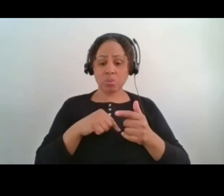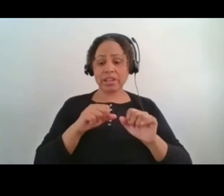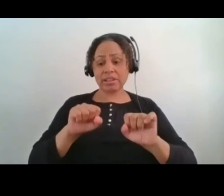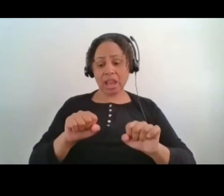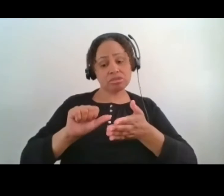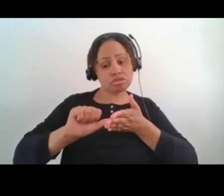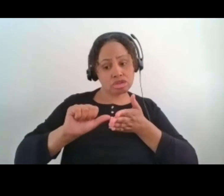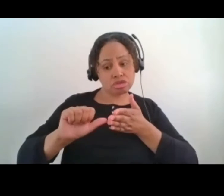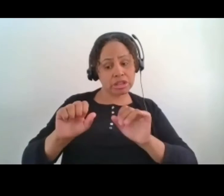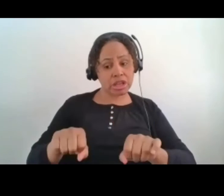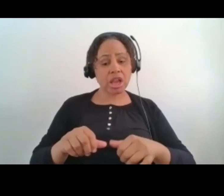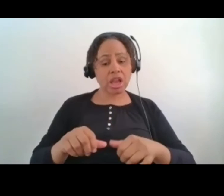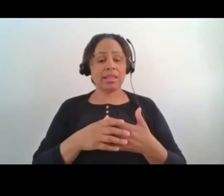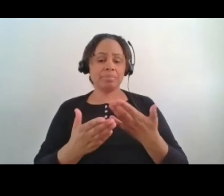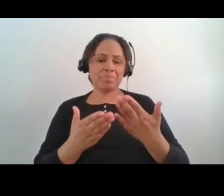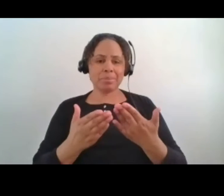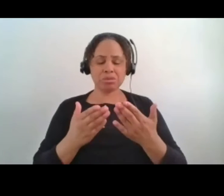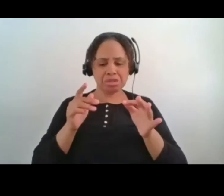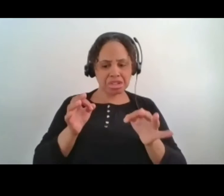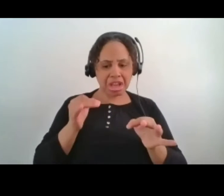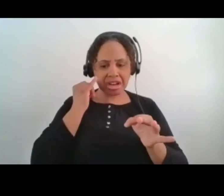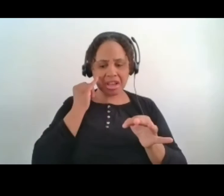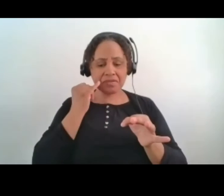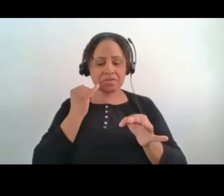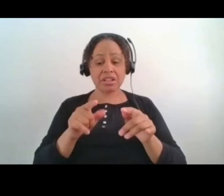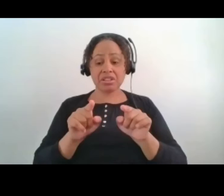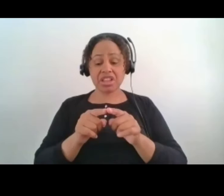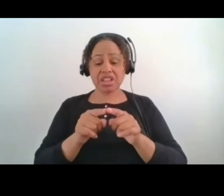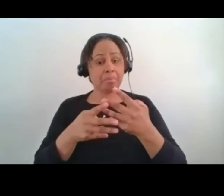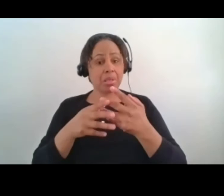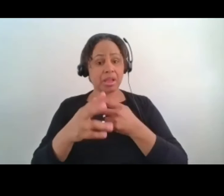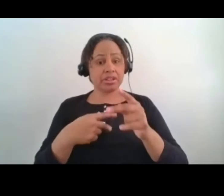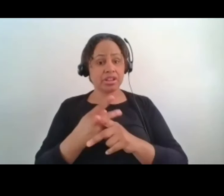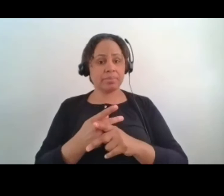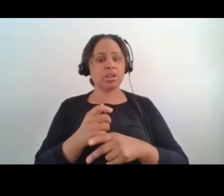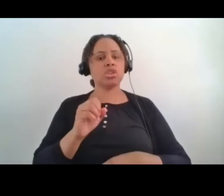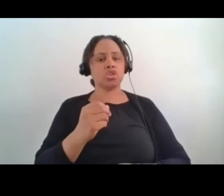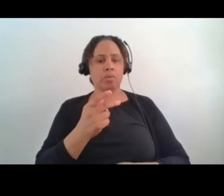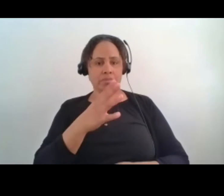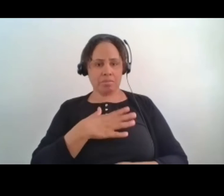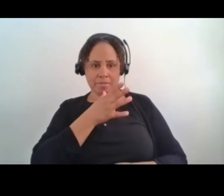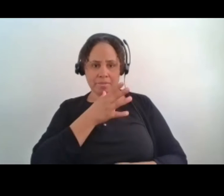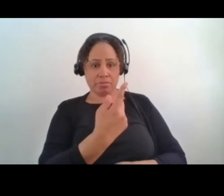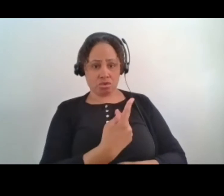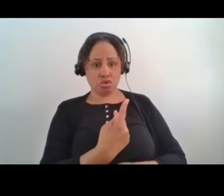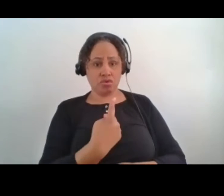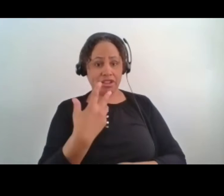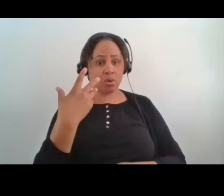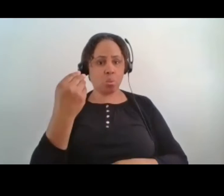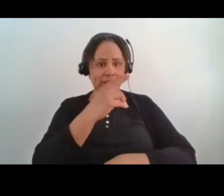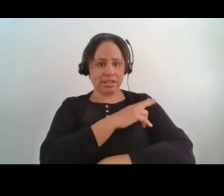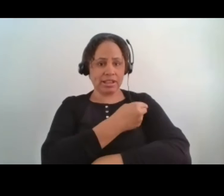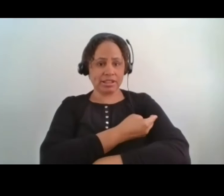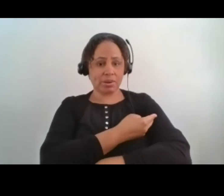possible, do we have the same blood type, so on and so forth. So me and my mom went, and for those who are going to go and go through